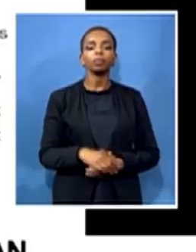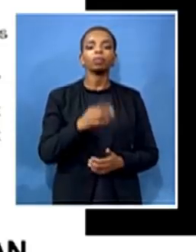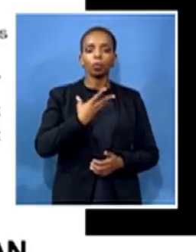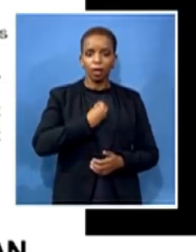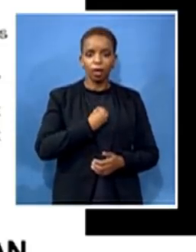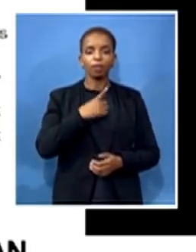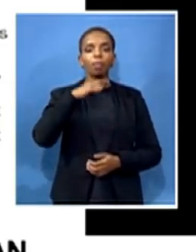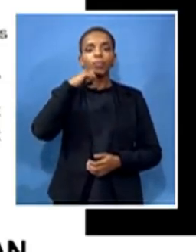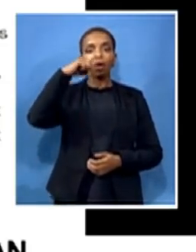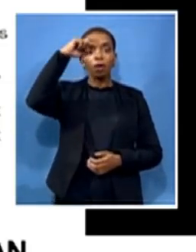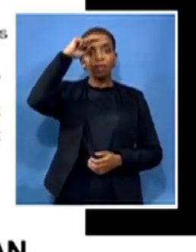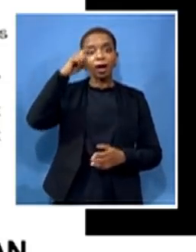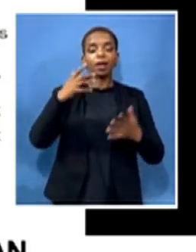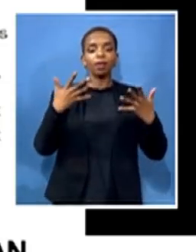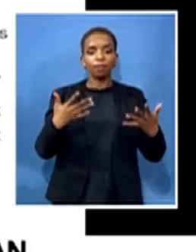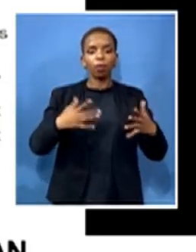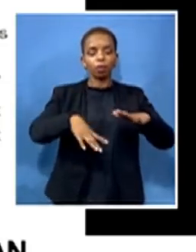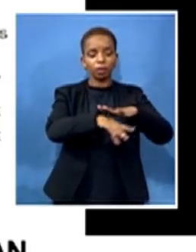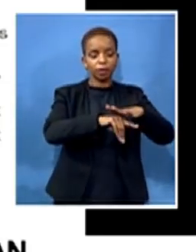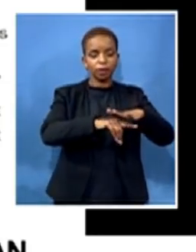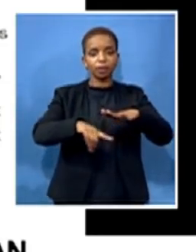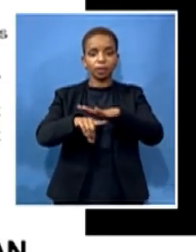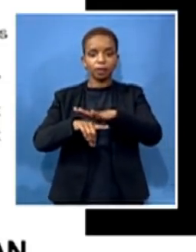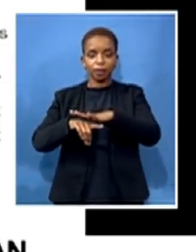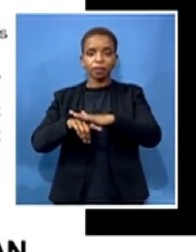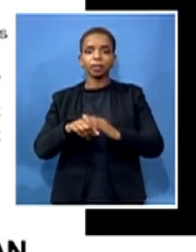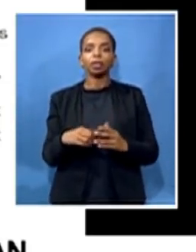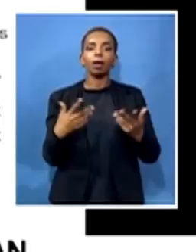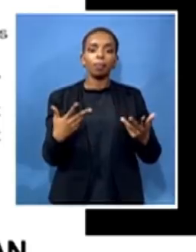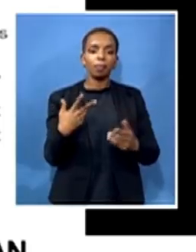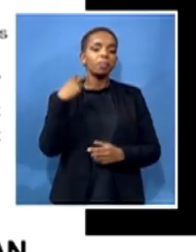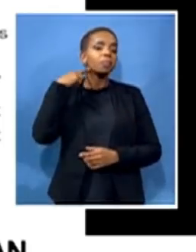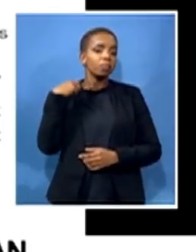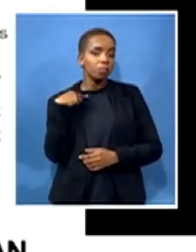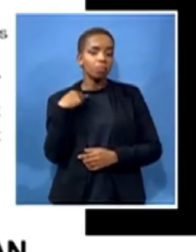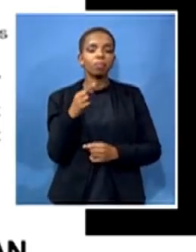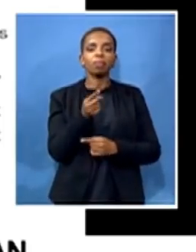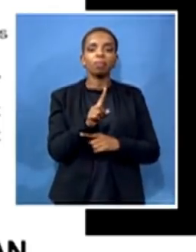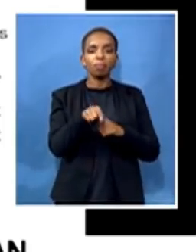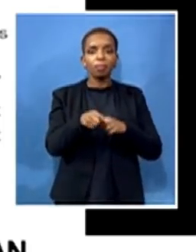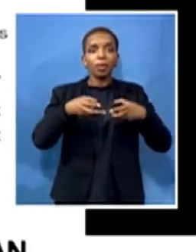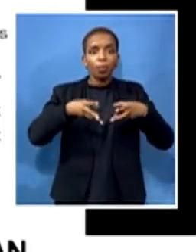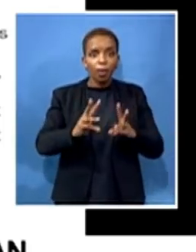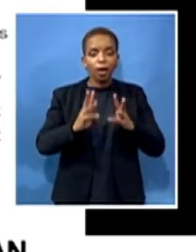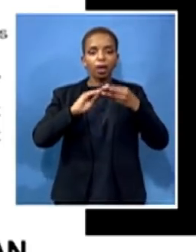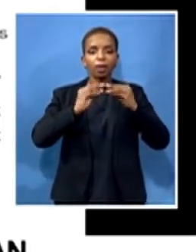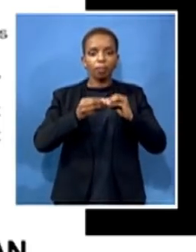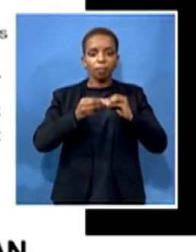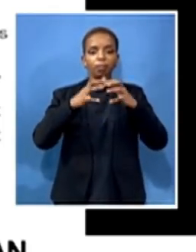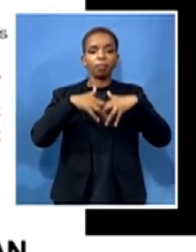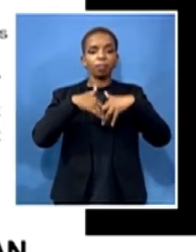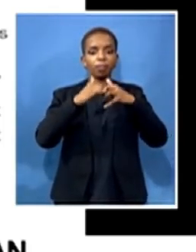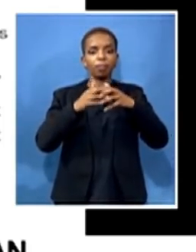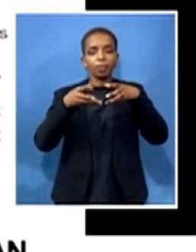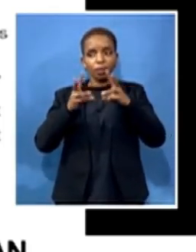fortunately health also is structured in that way. The health department is structured per district, and